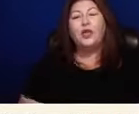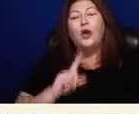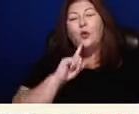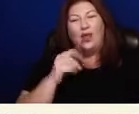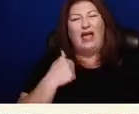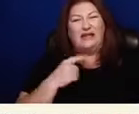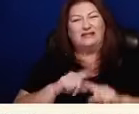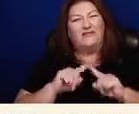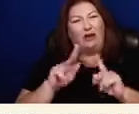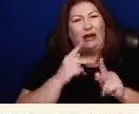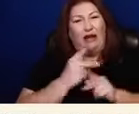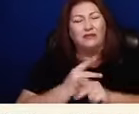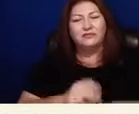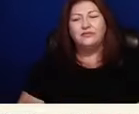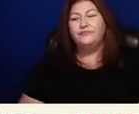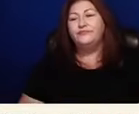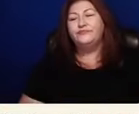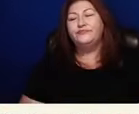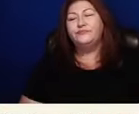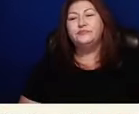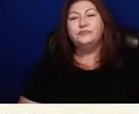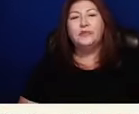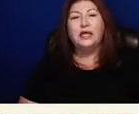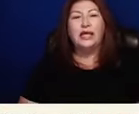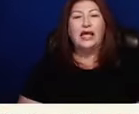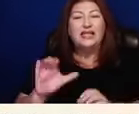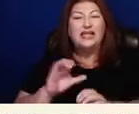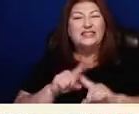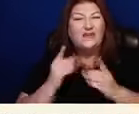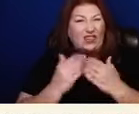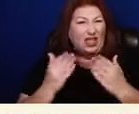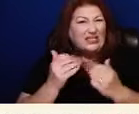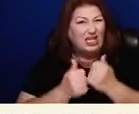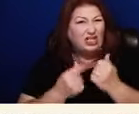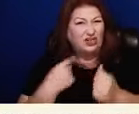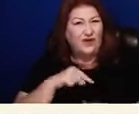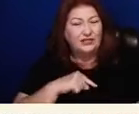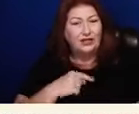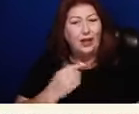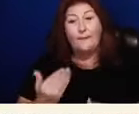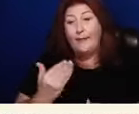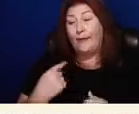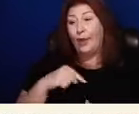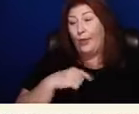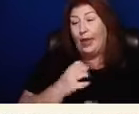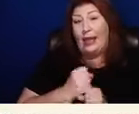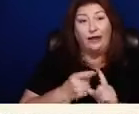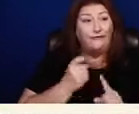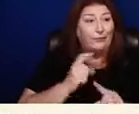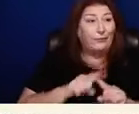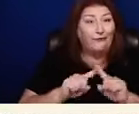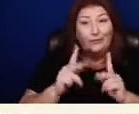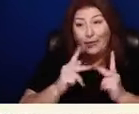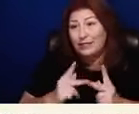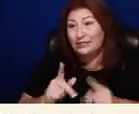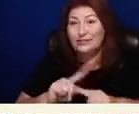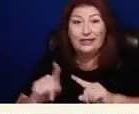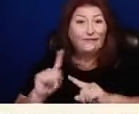forms. It says different things to each of us. We may have picked it up along the way in different places from different